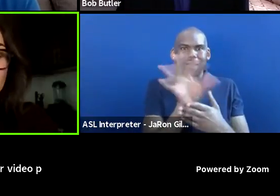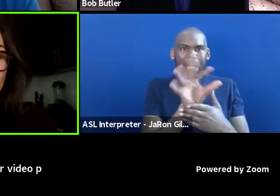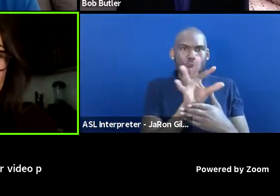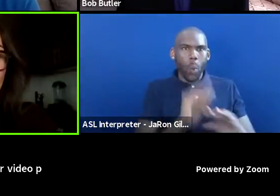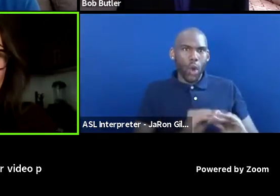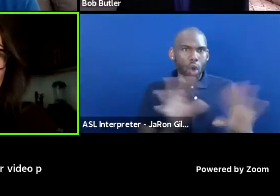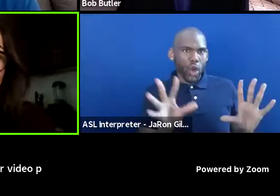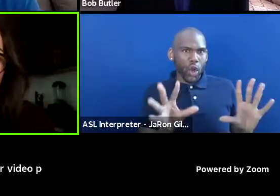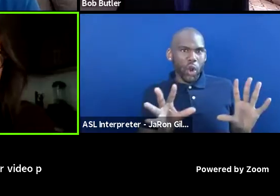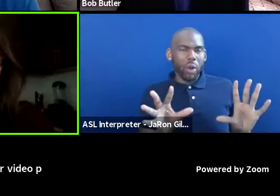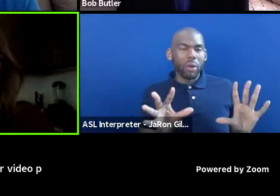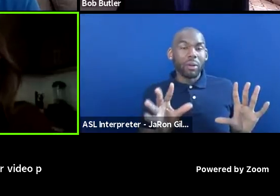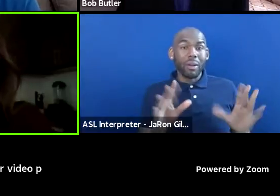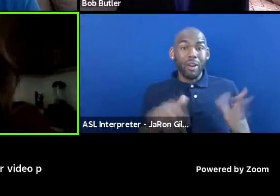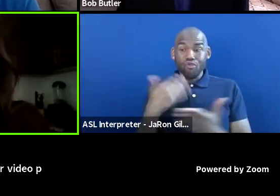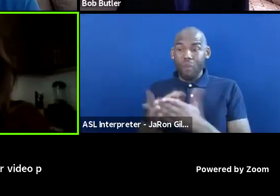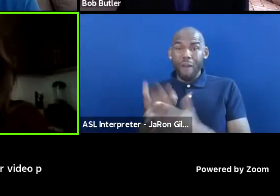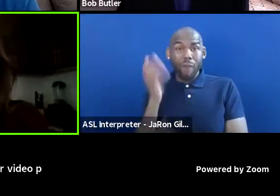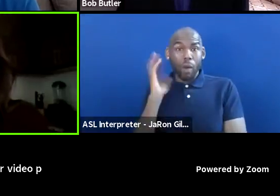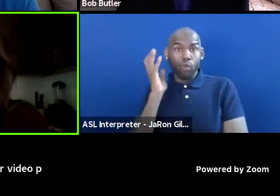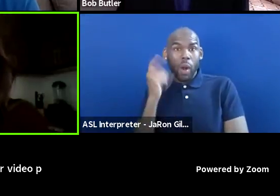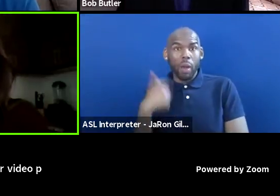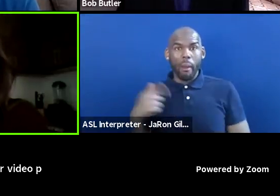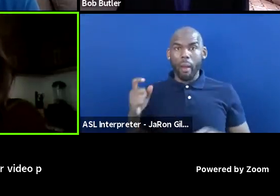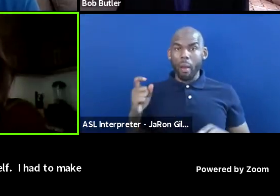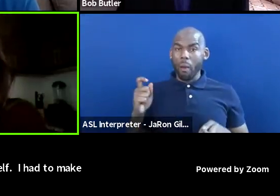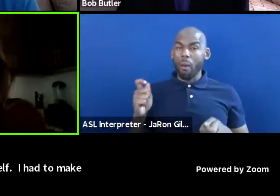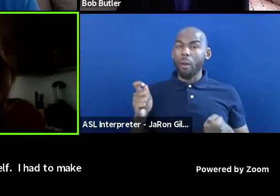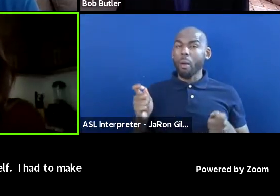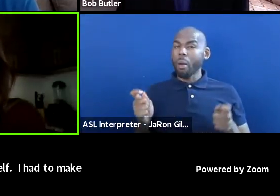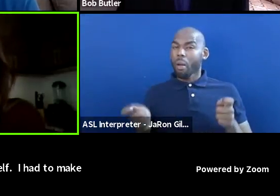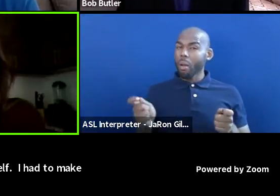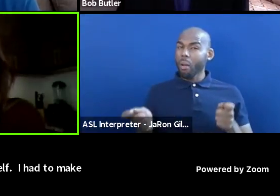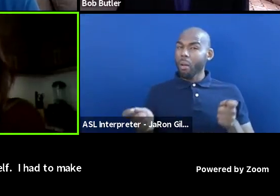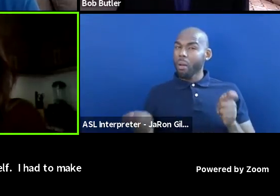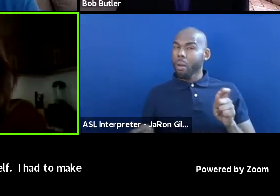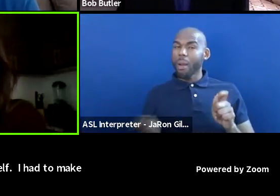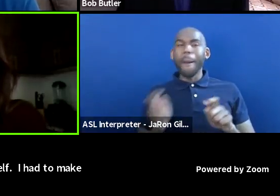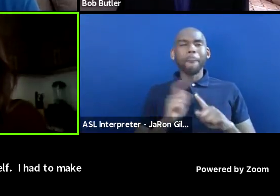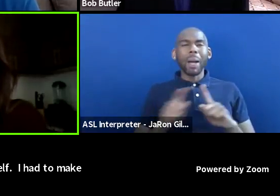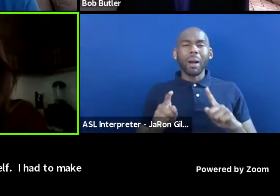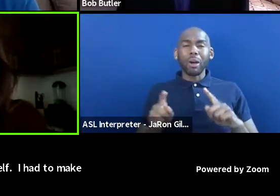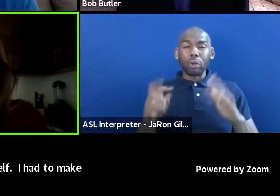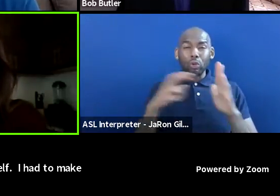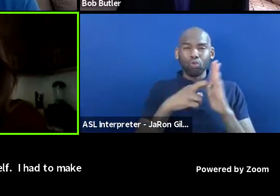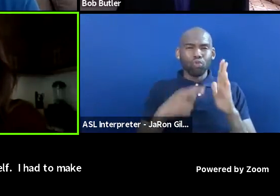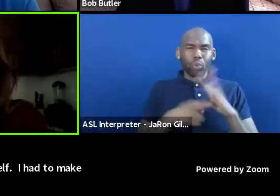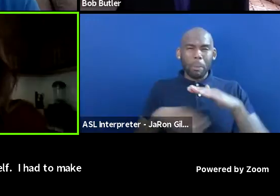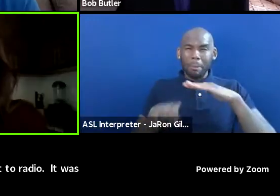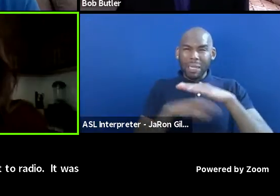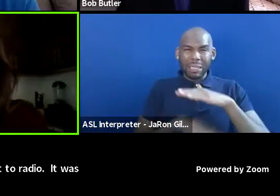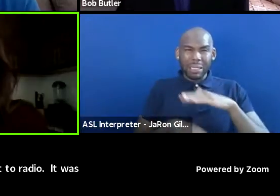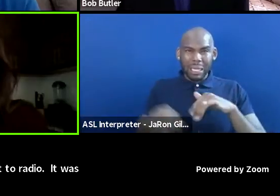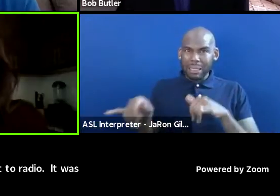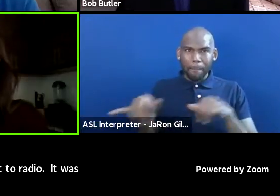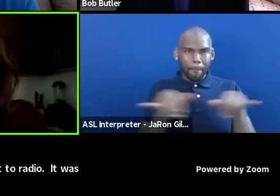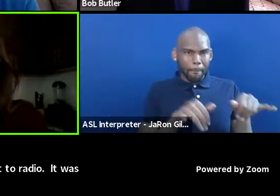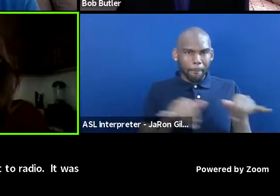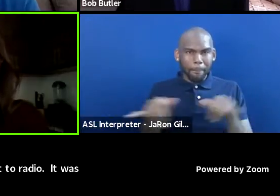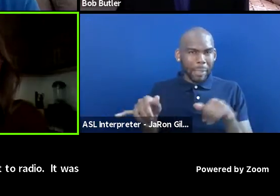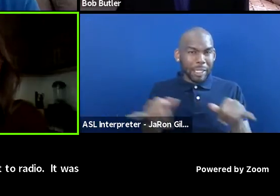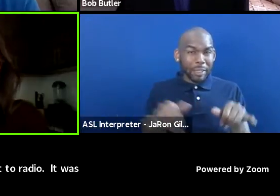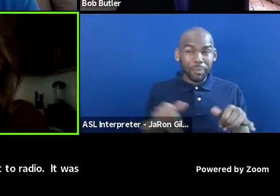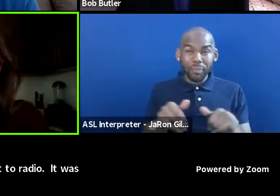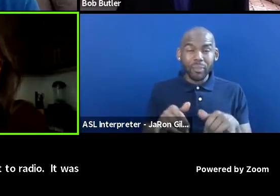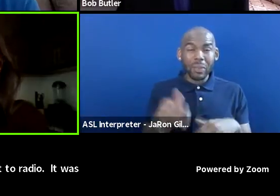when I went to radio. And it's been a little difficult, but I think the basic rules are the same. And I think that Justine touched on it, that it's just getting